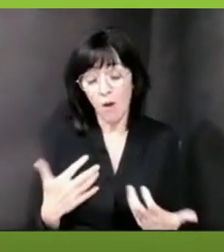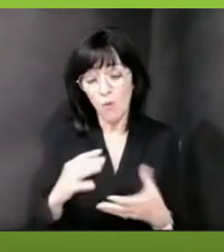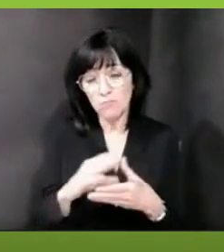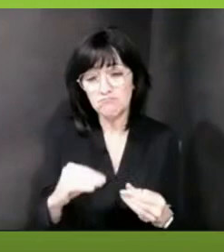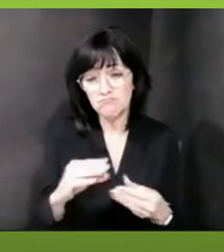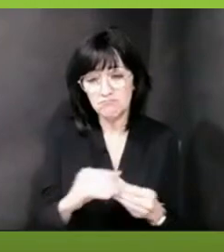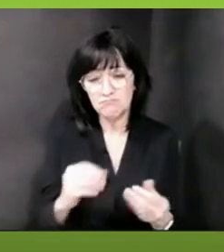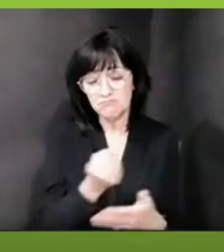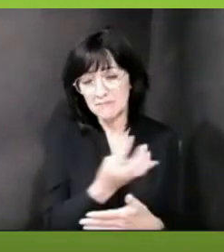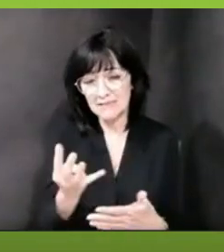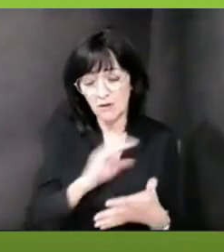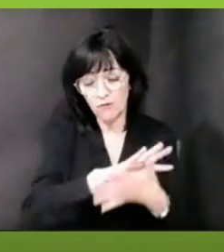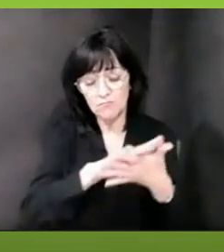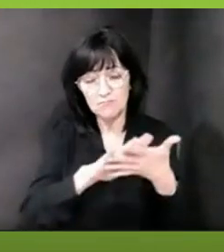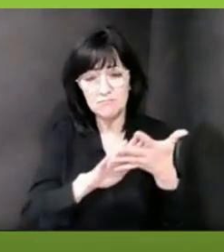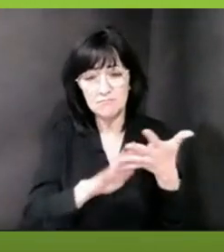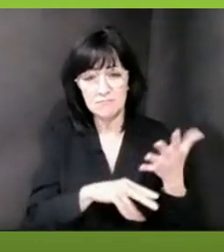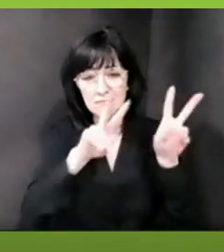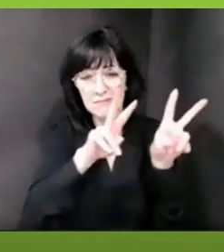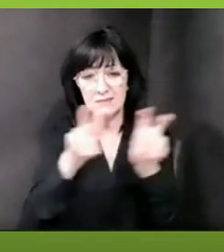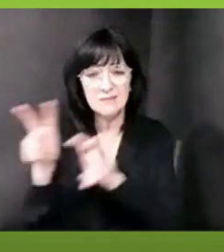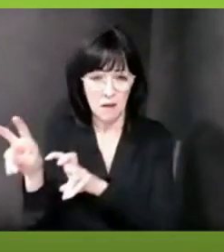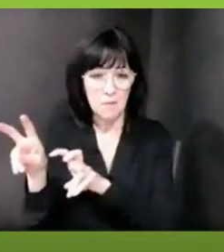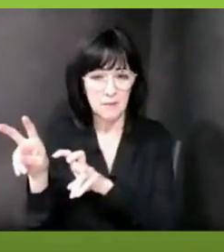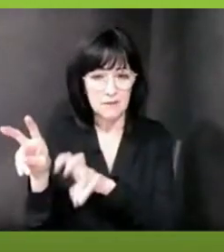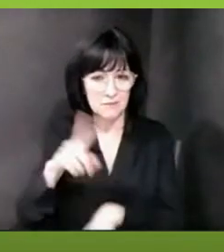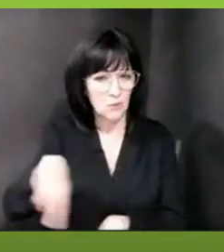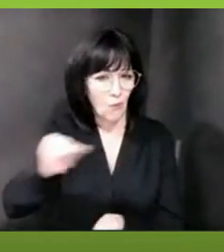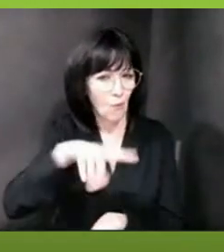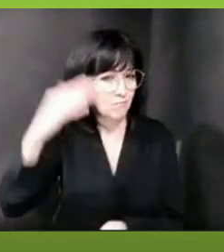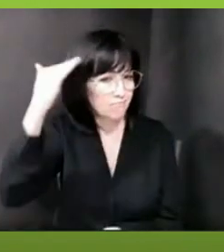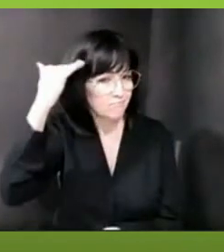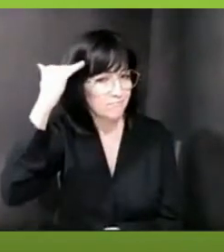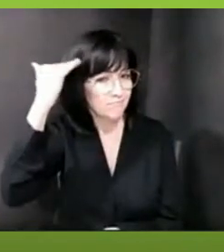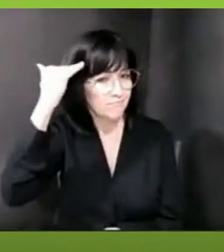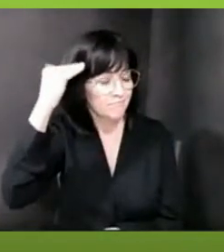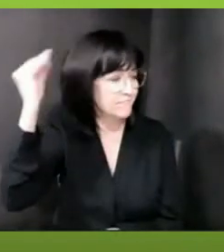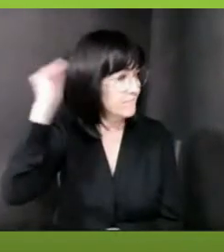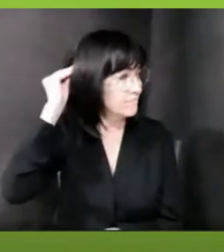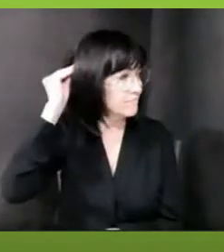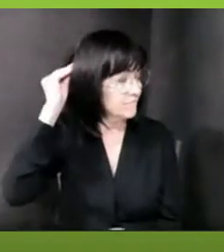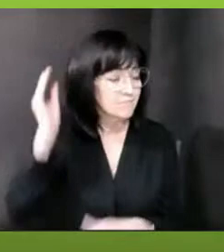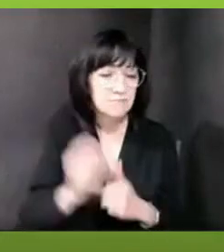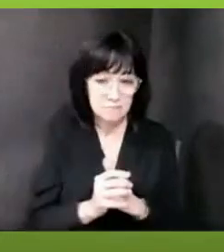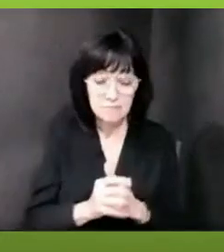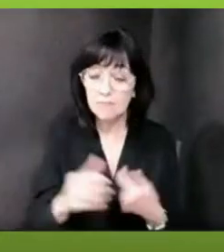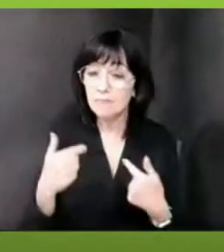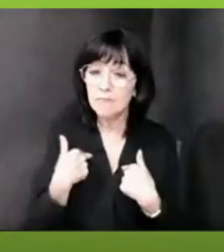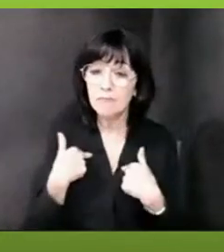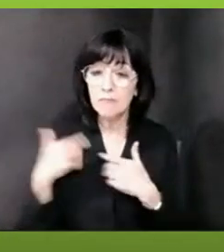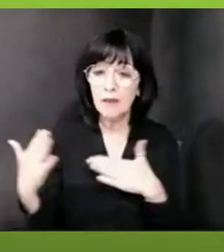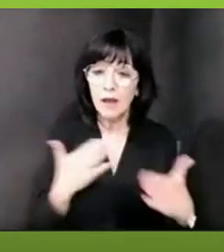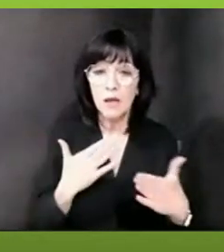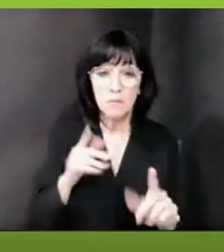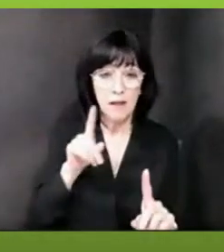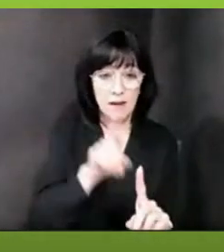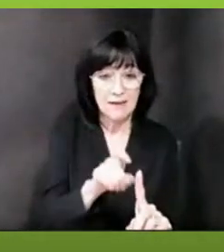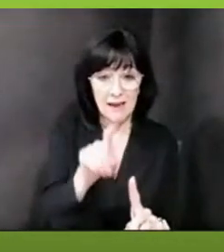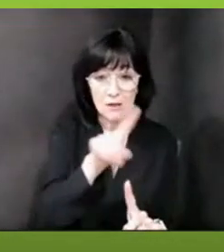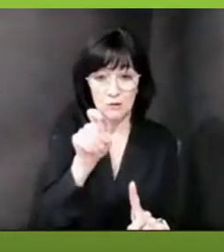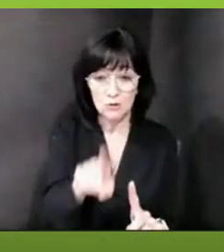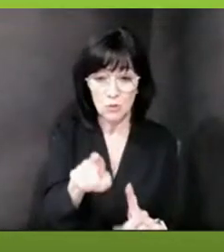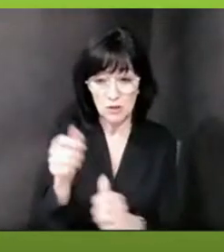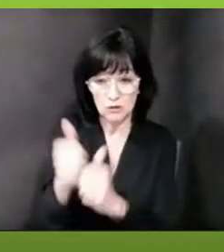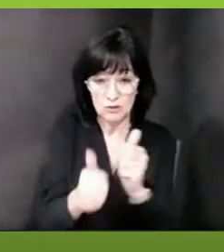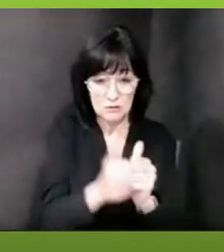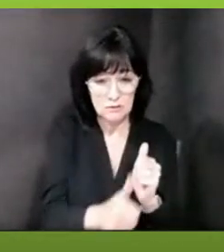many of our minds. So panelists, I'm going to ask each of you a question directly, but the rest of you